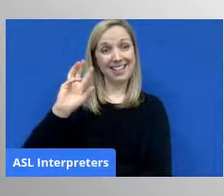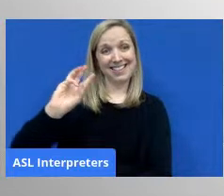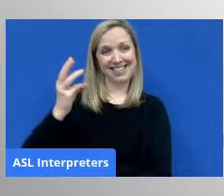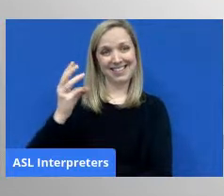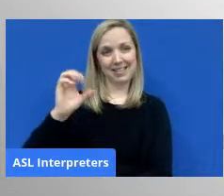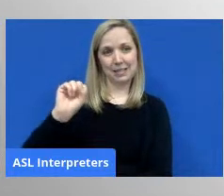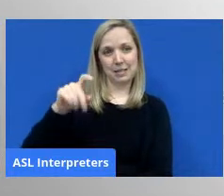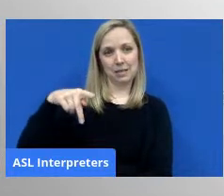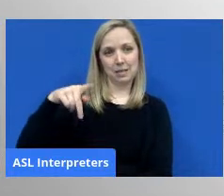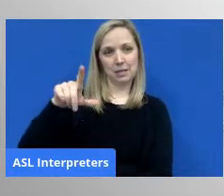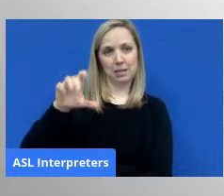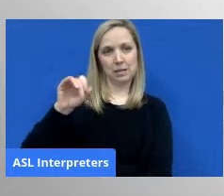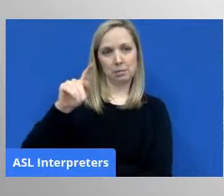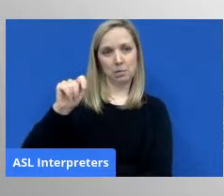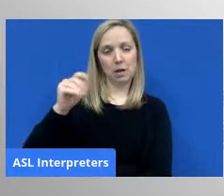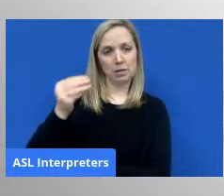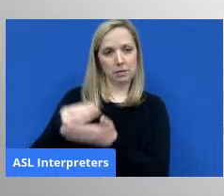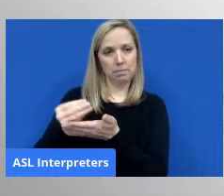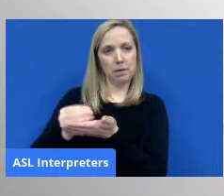building.